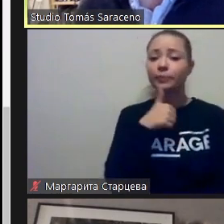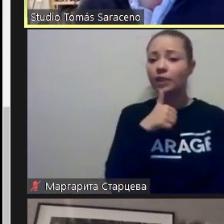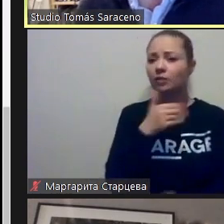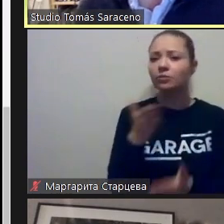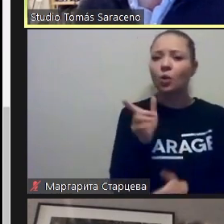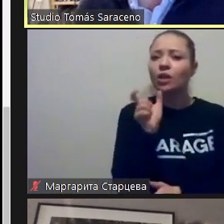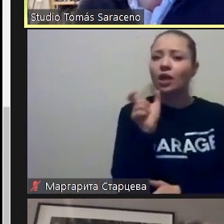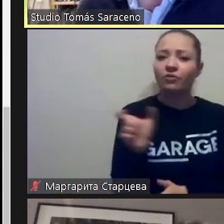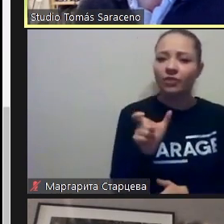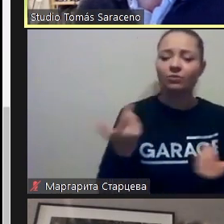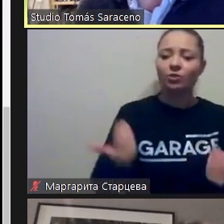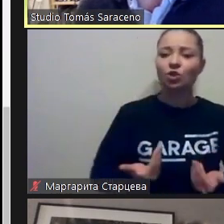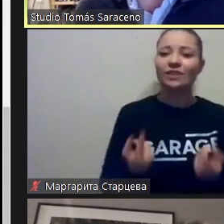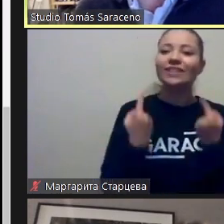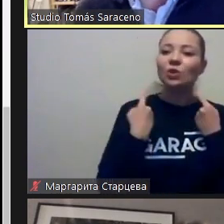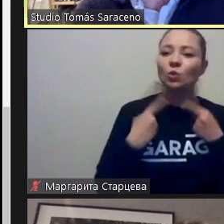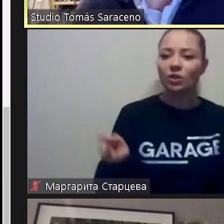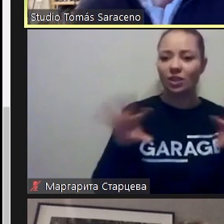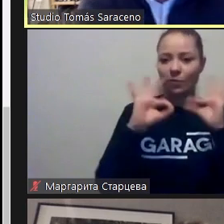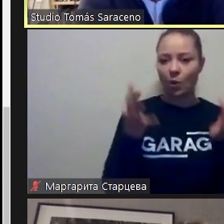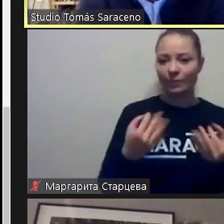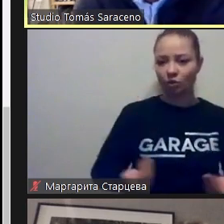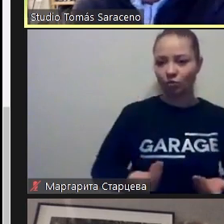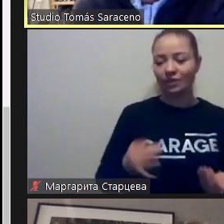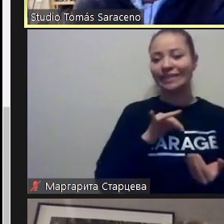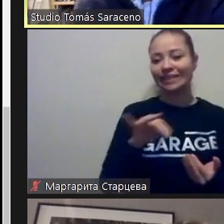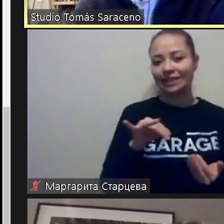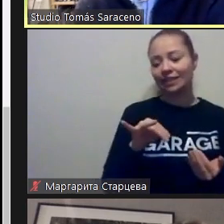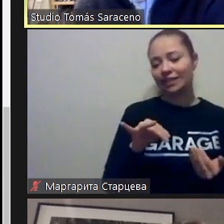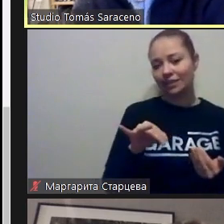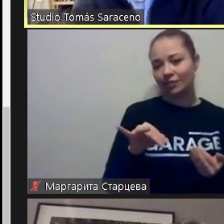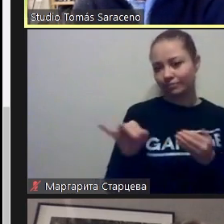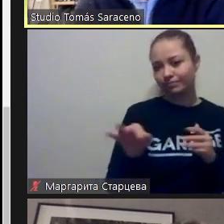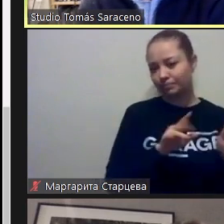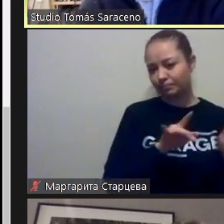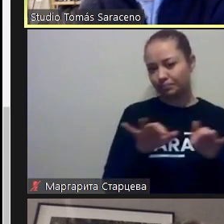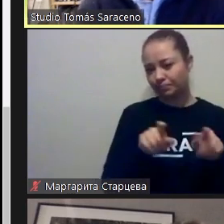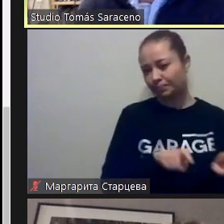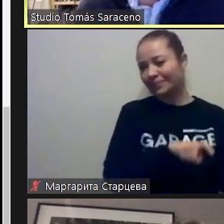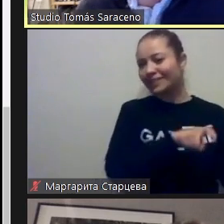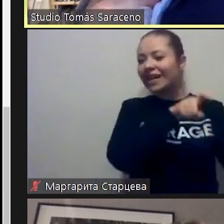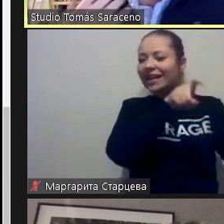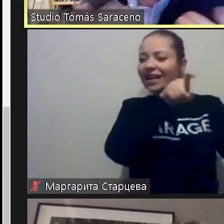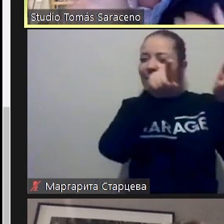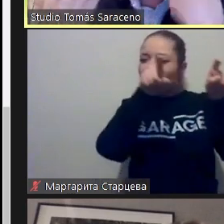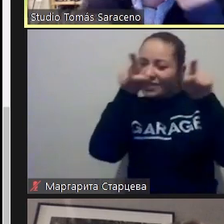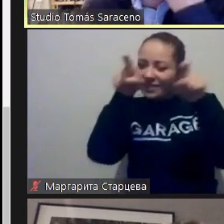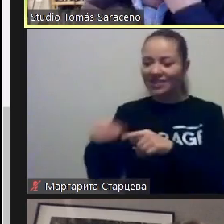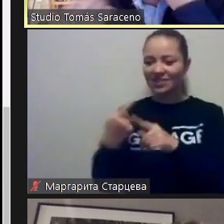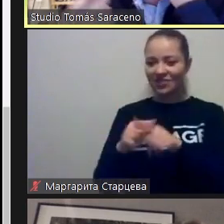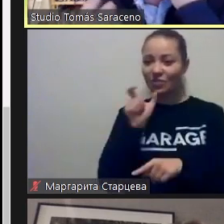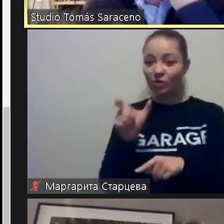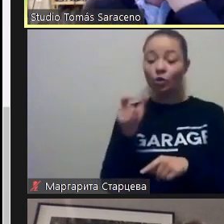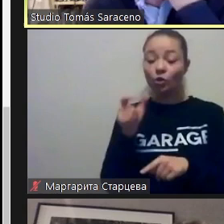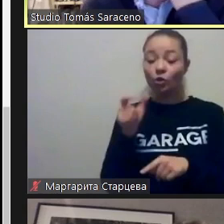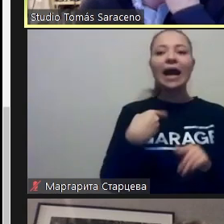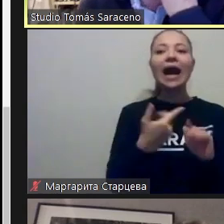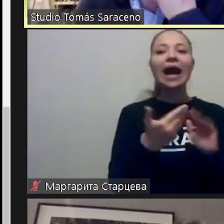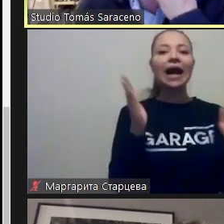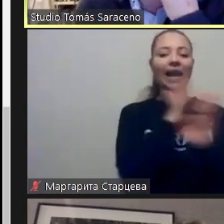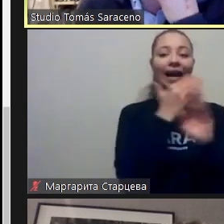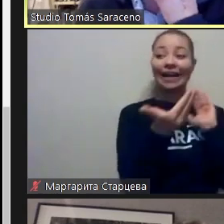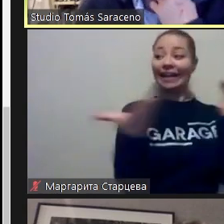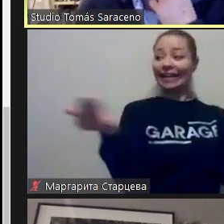It's not change the climate, but change your way of living, right? That's what we need to change. And this means, by calling it, it's like, okay, at the